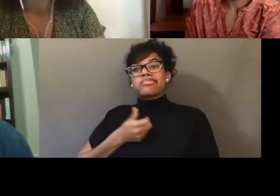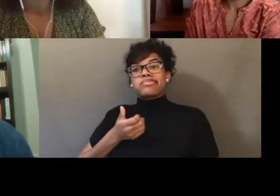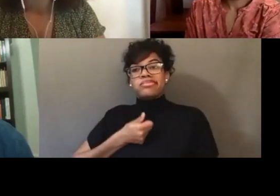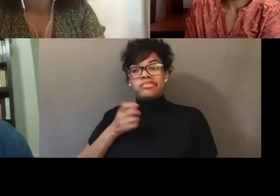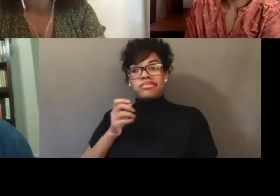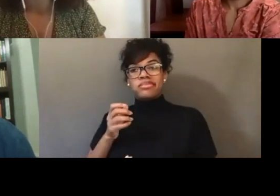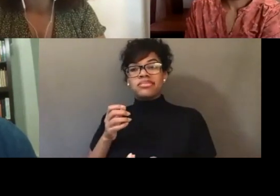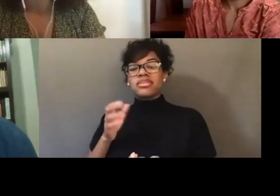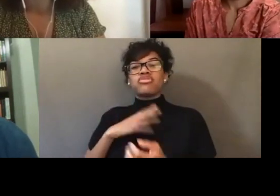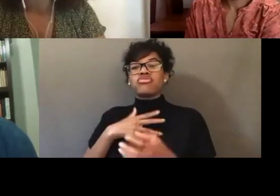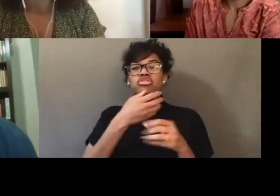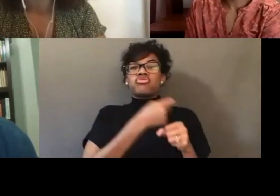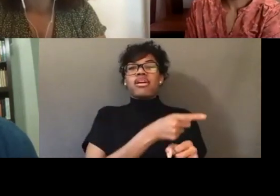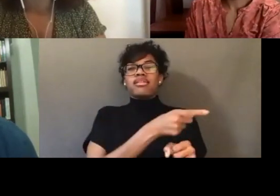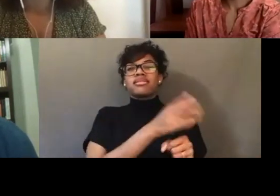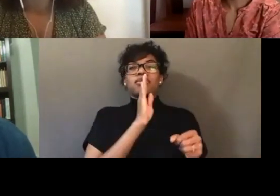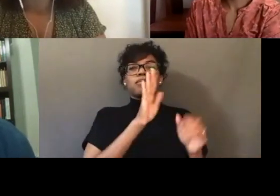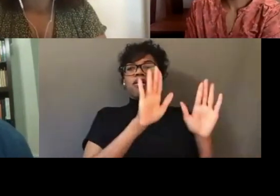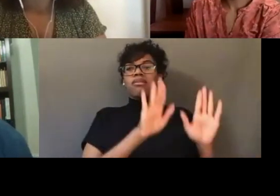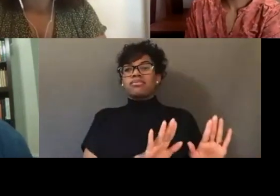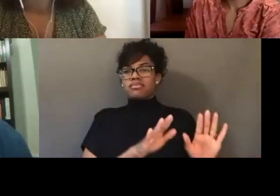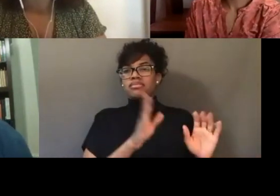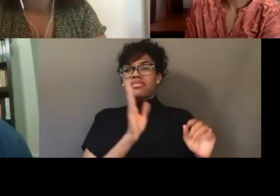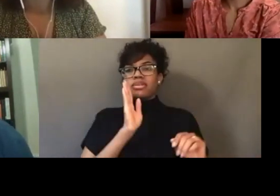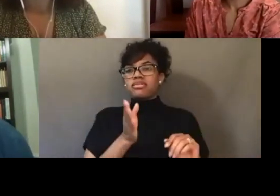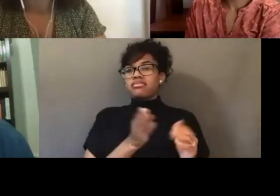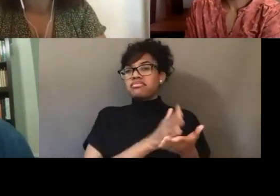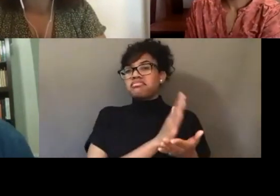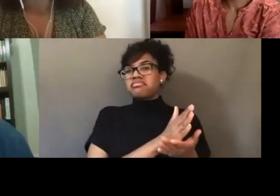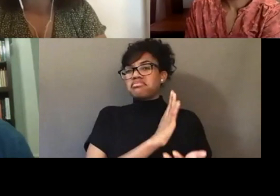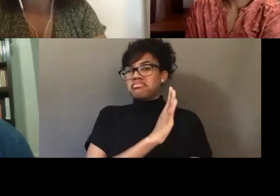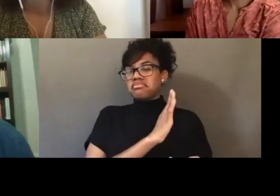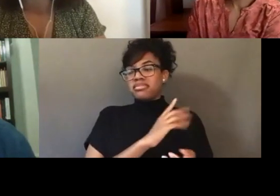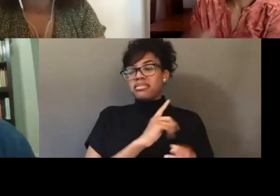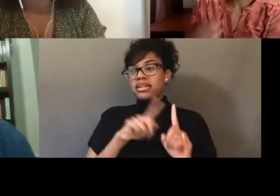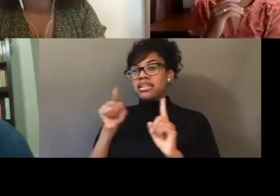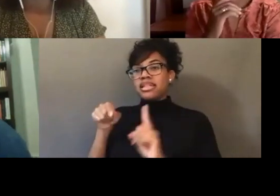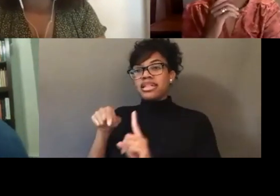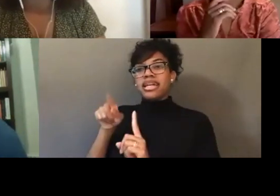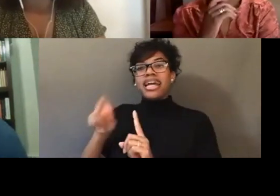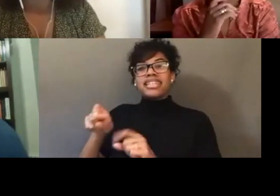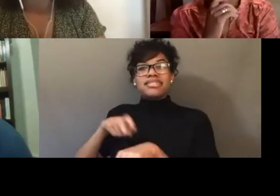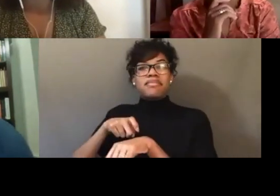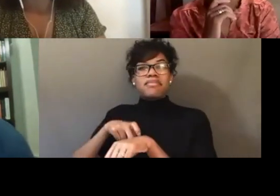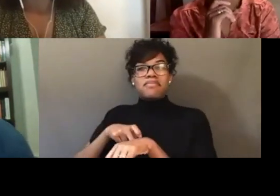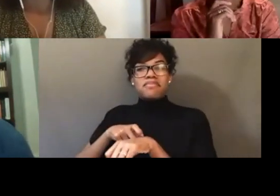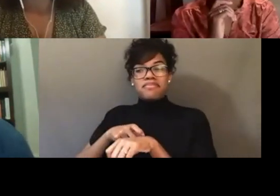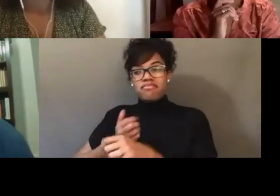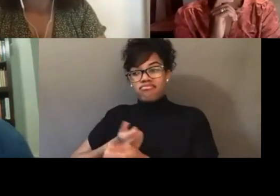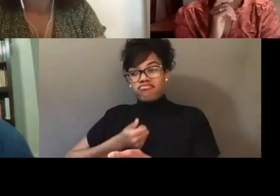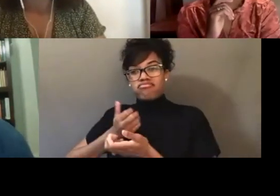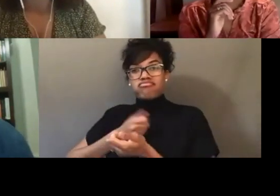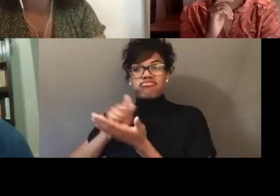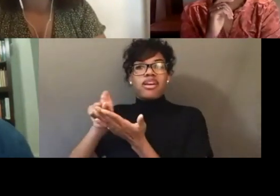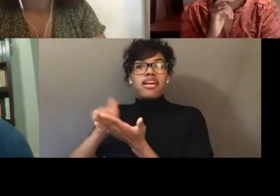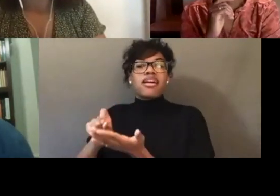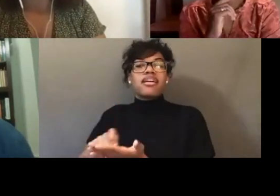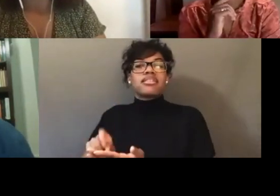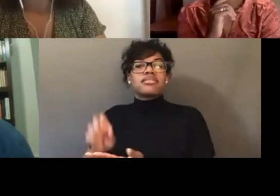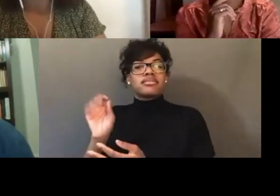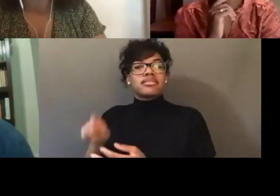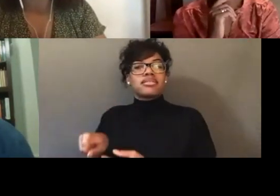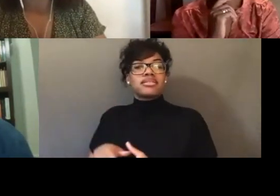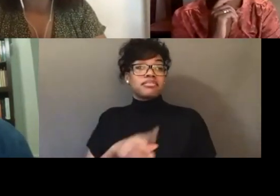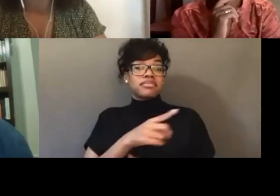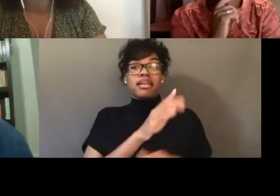end is still going to be all right. And you know what? It was. So I think that's super